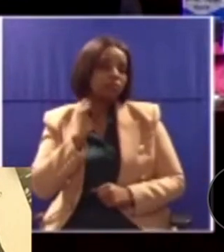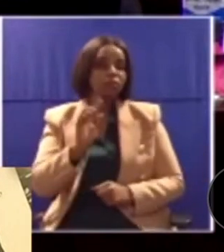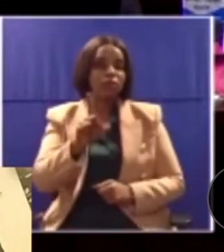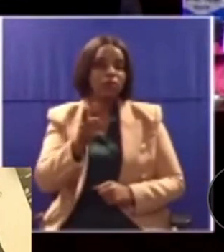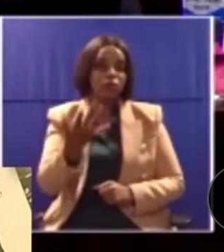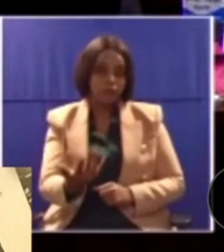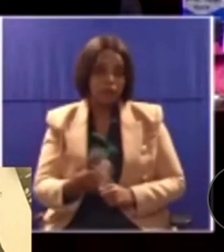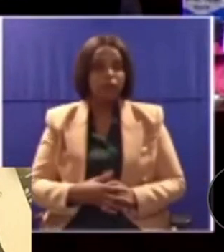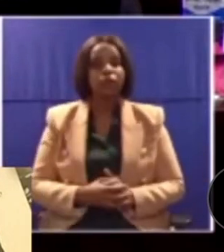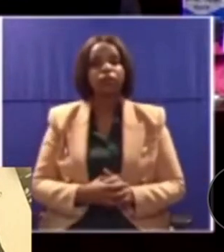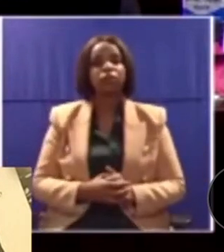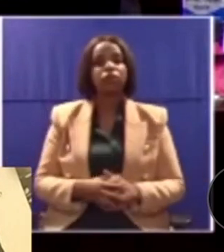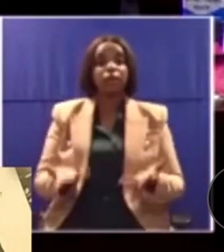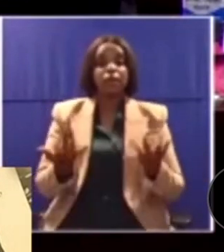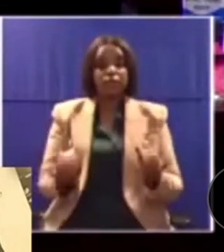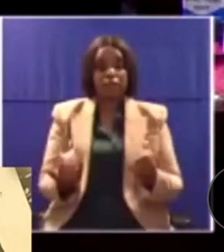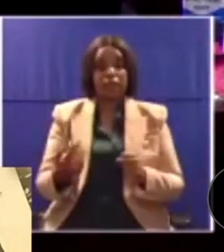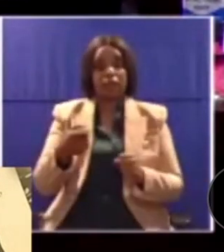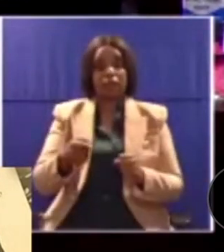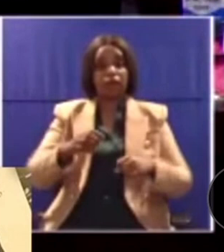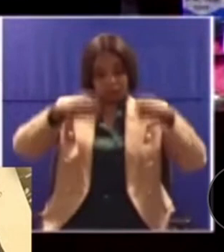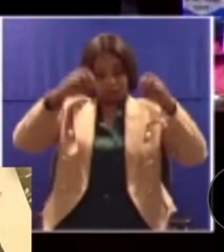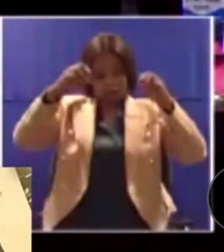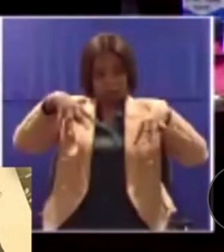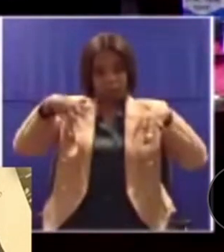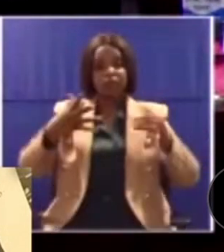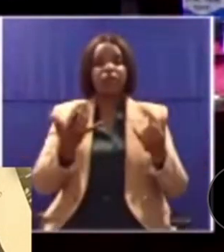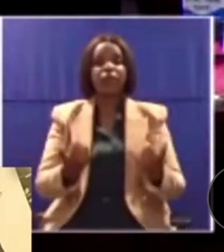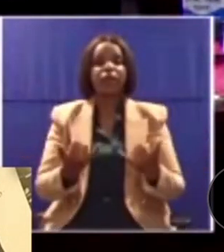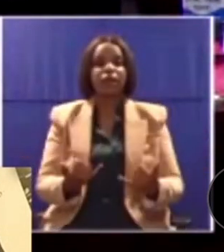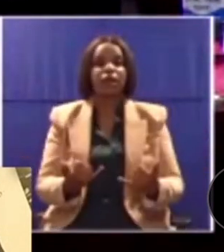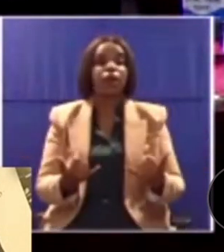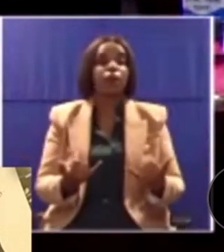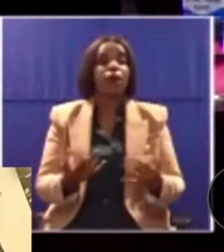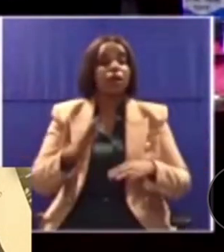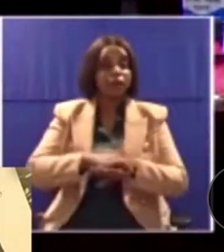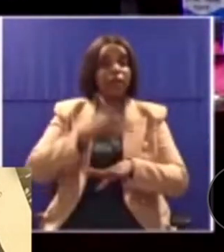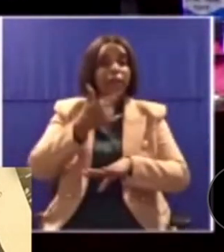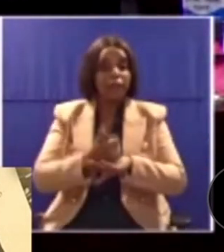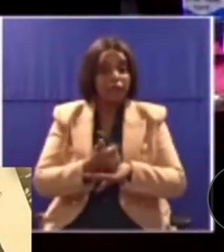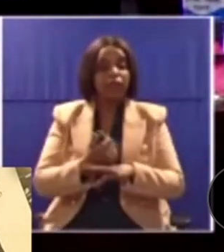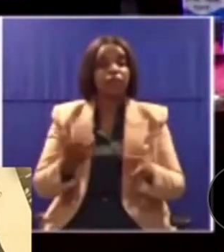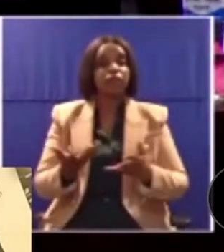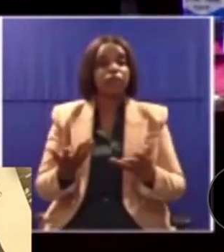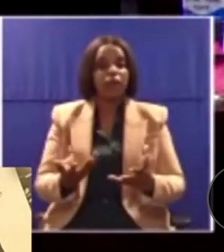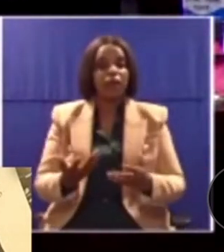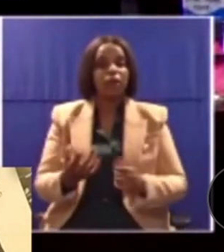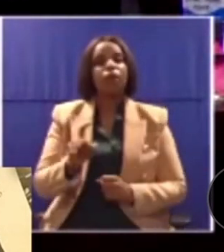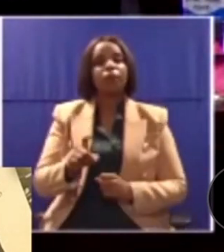non-renewable energy is those that are based on the burning of